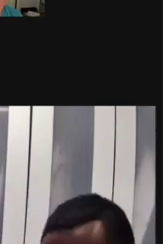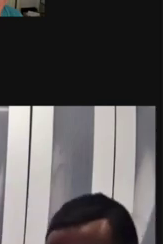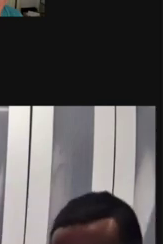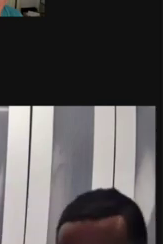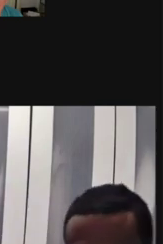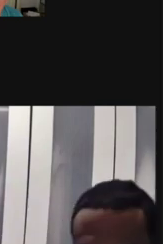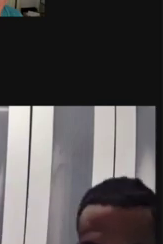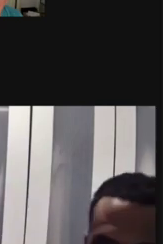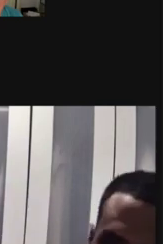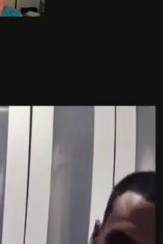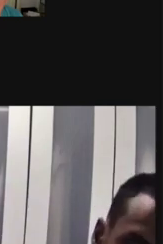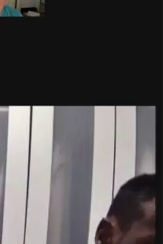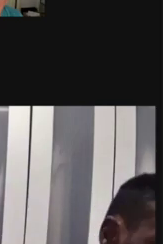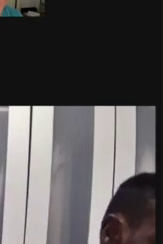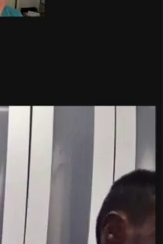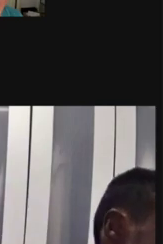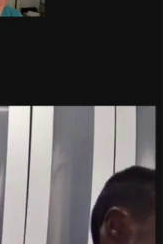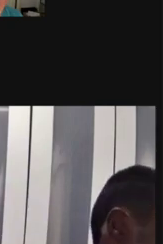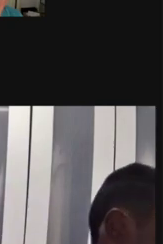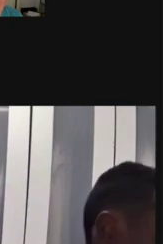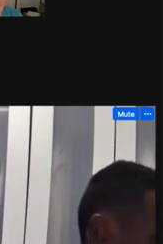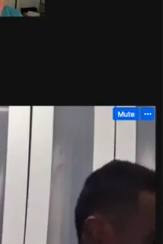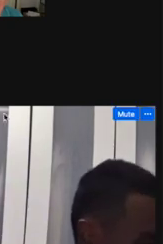Yeah. Mm-hmm. Yeah. Mm-hmm. All right. Well, I got to save a lot of money for that.